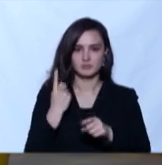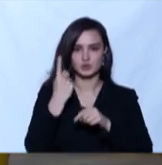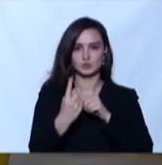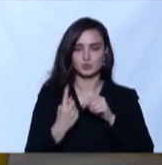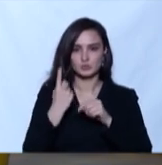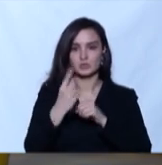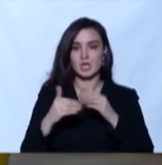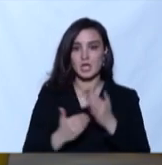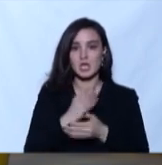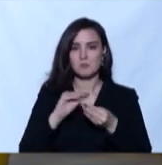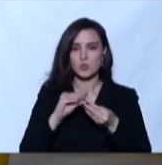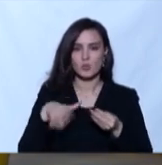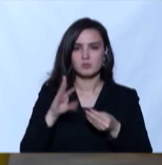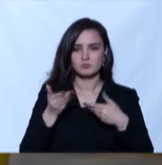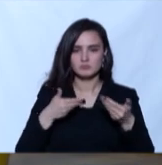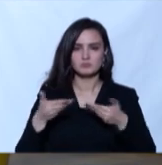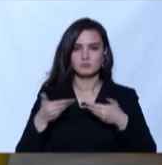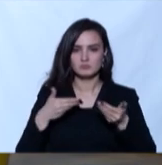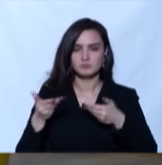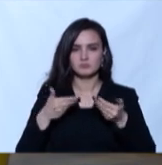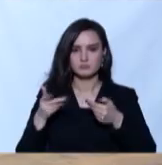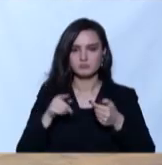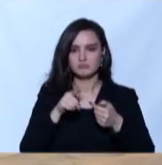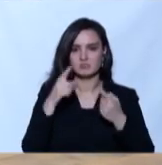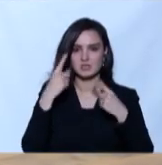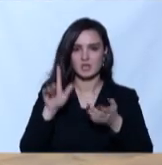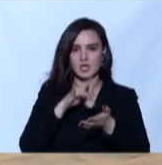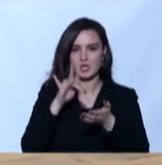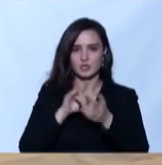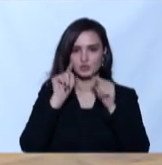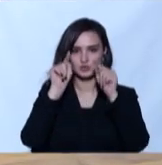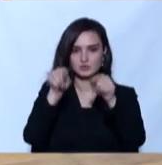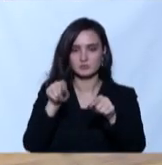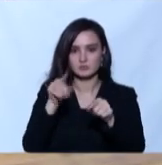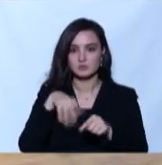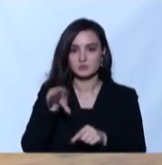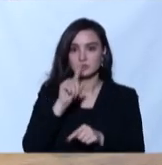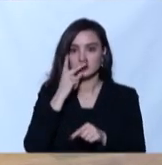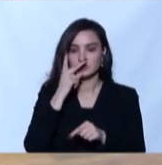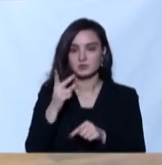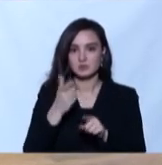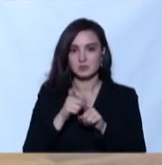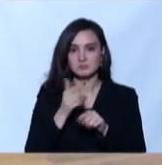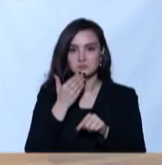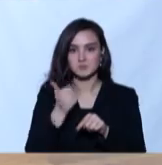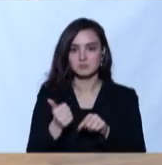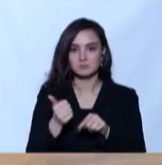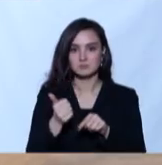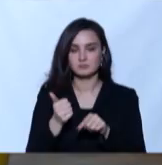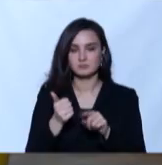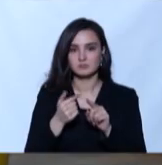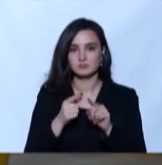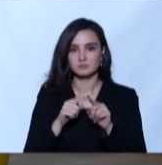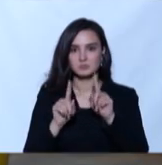new friends walked and walked until they came to the Emerald City. "What a sight," they said. "It is so pretty." It was